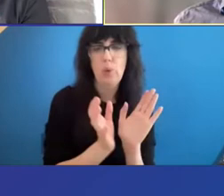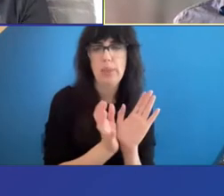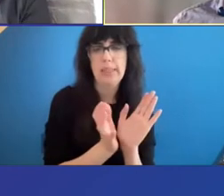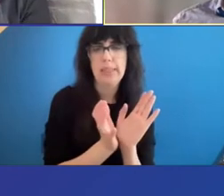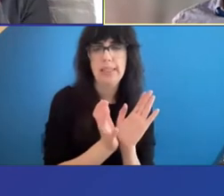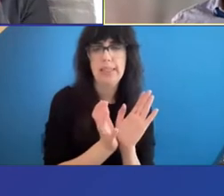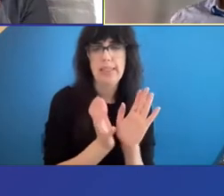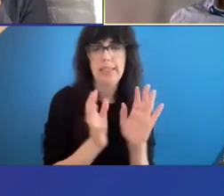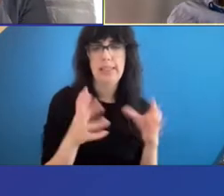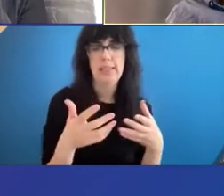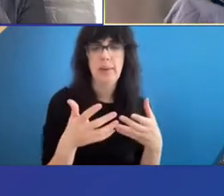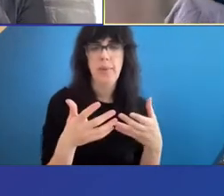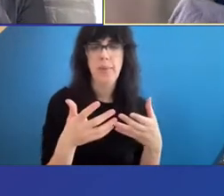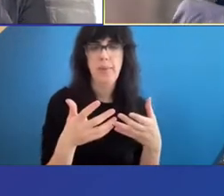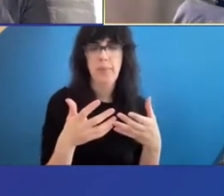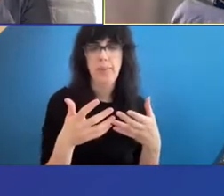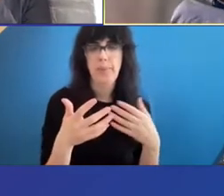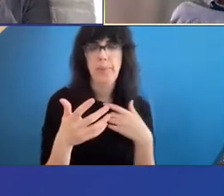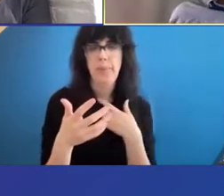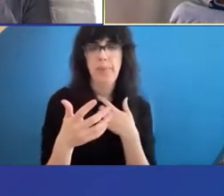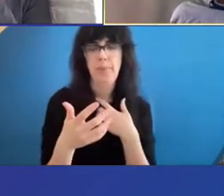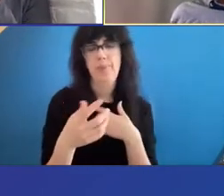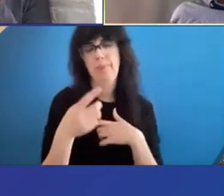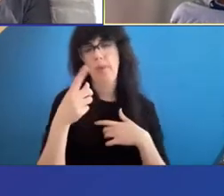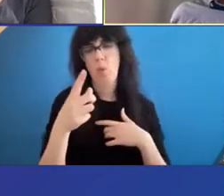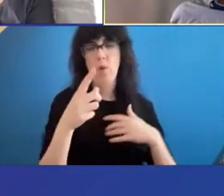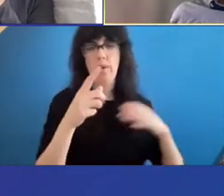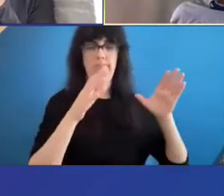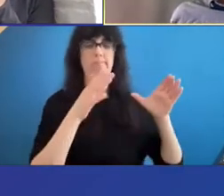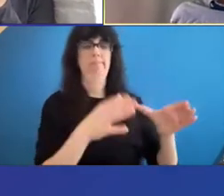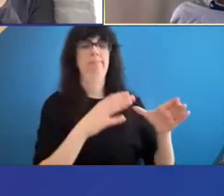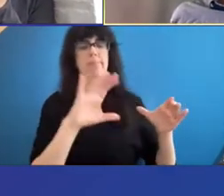within sort of like one construct,